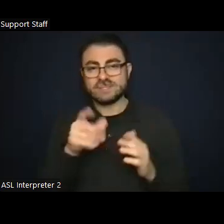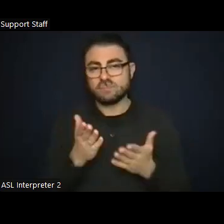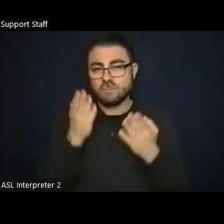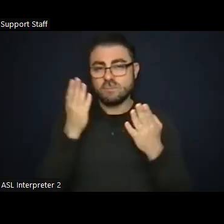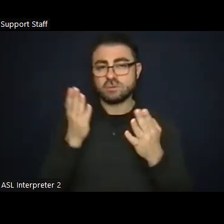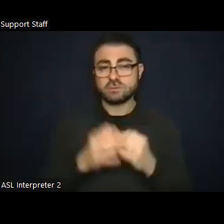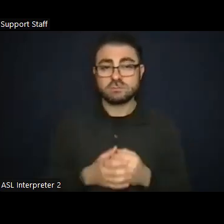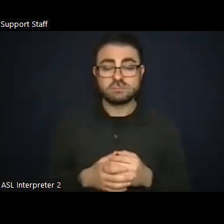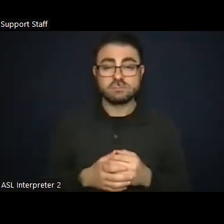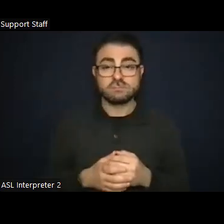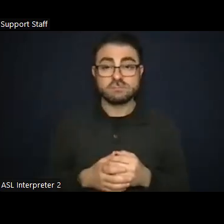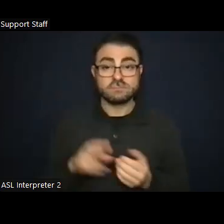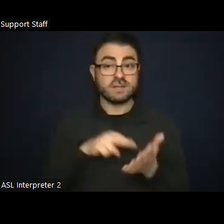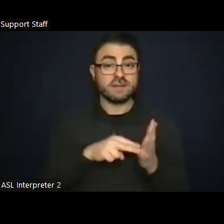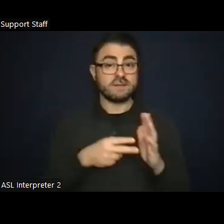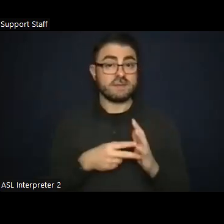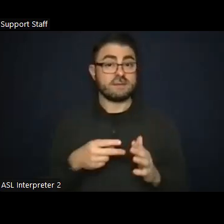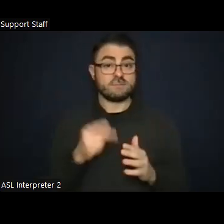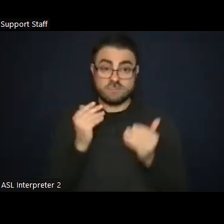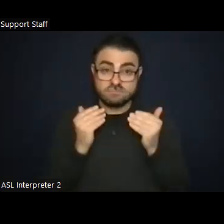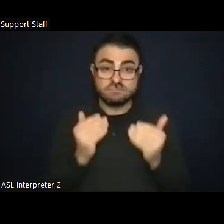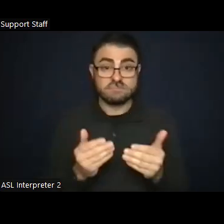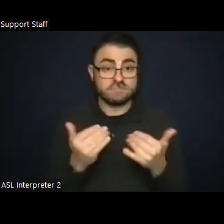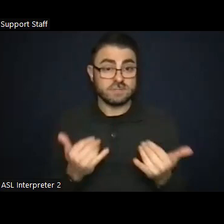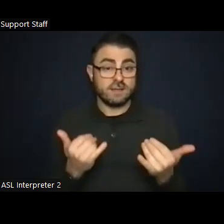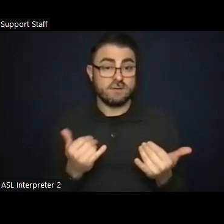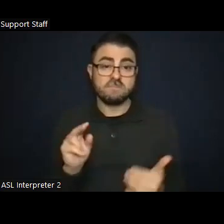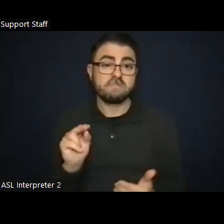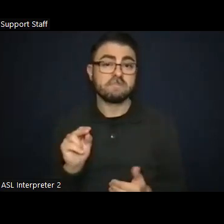not to say that this alone would do that, for the record.